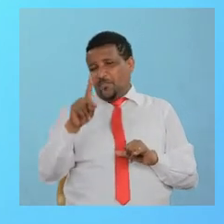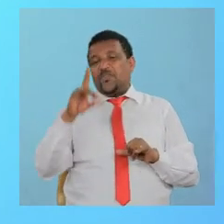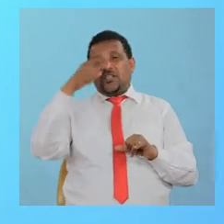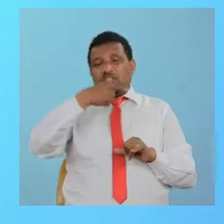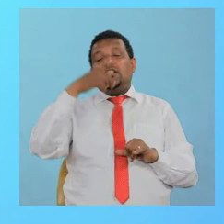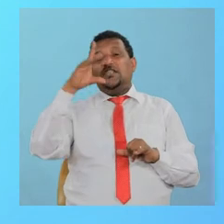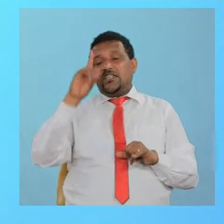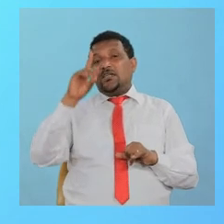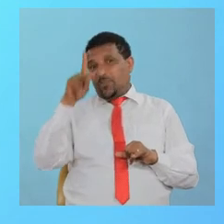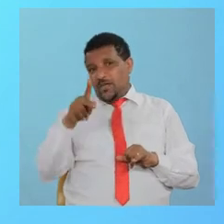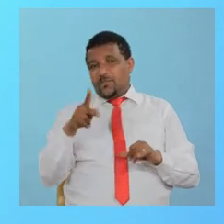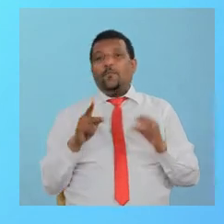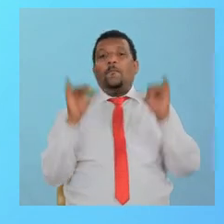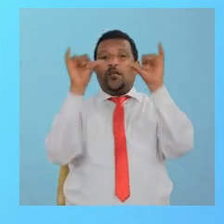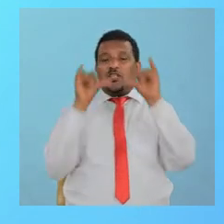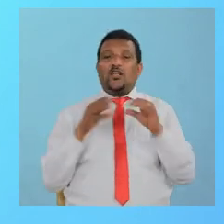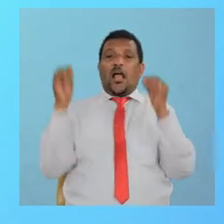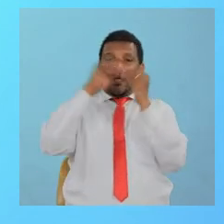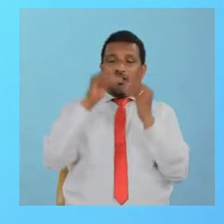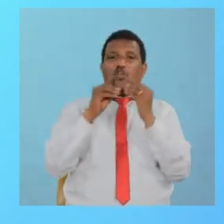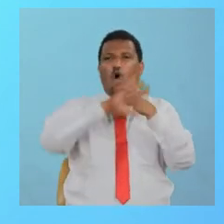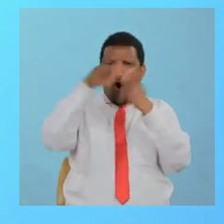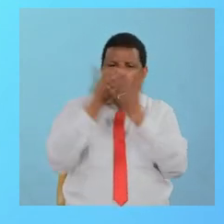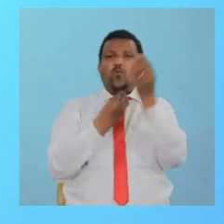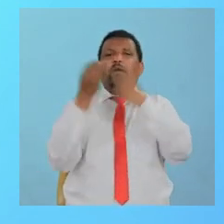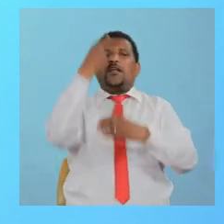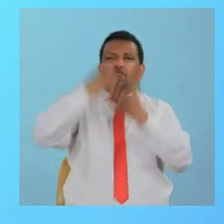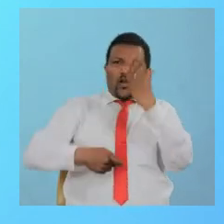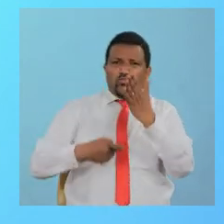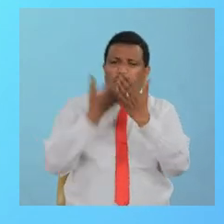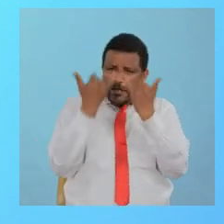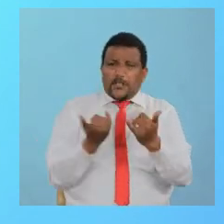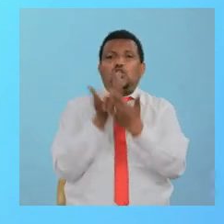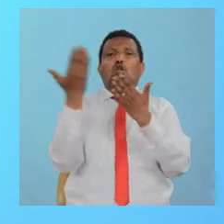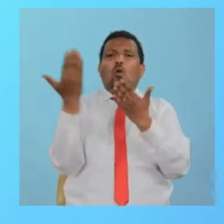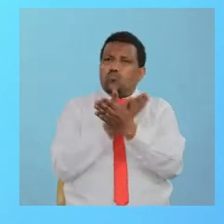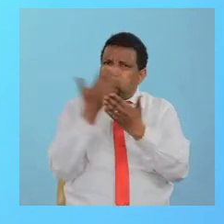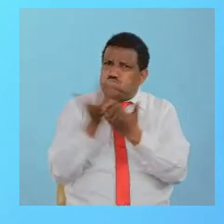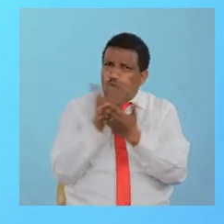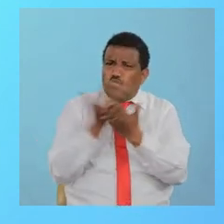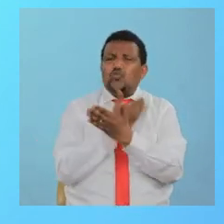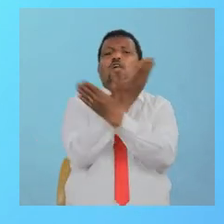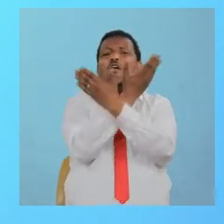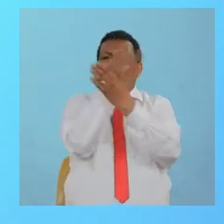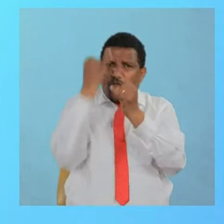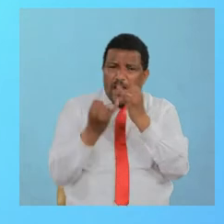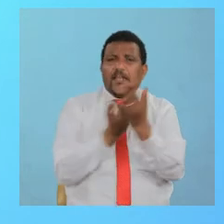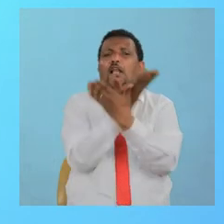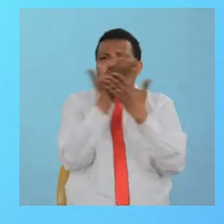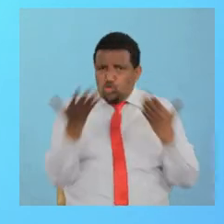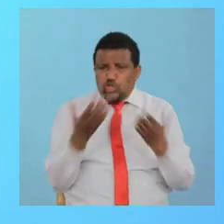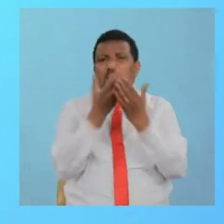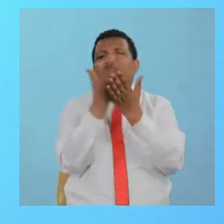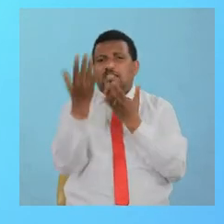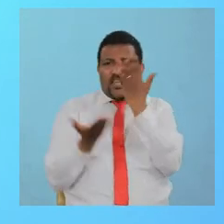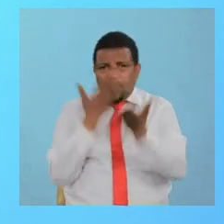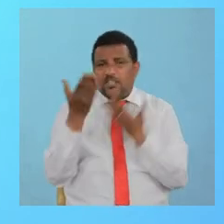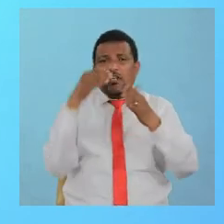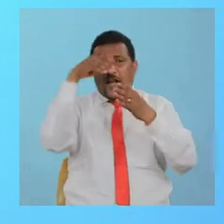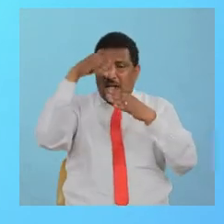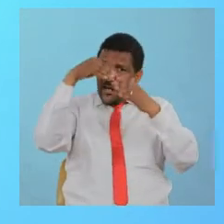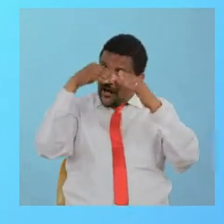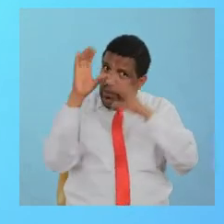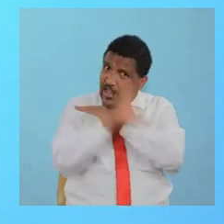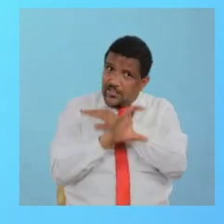GDP is measured by adding all the market value of all currently produced final goods and services in a country in a given period of time,